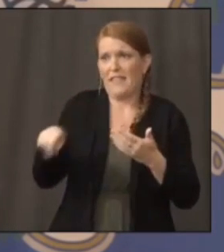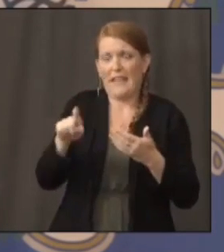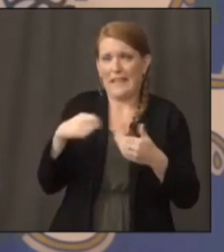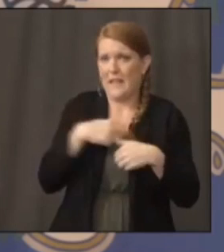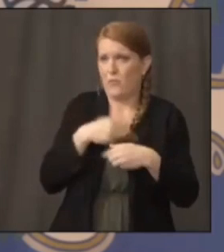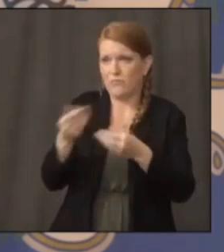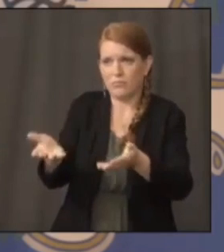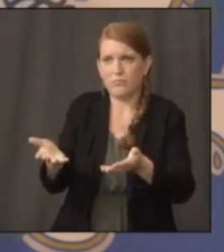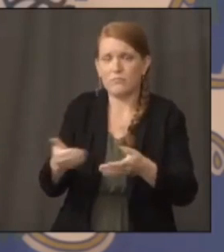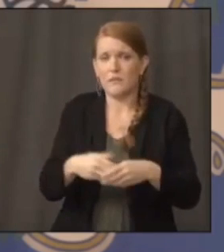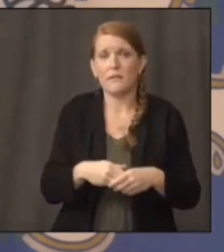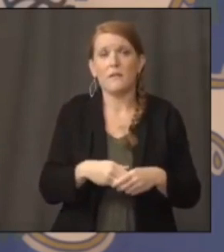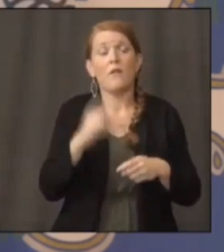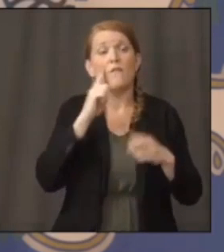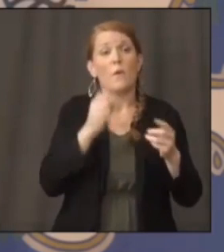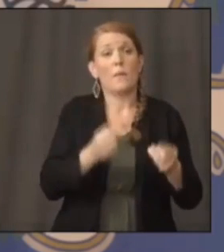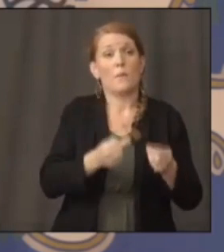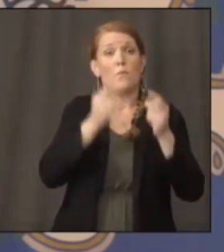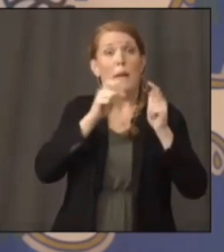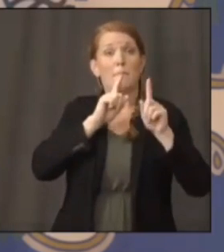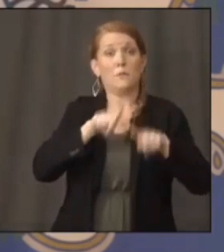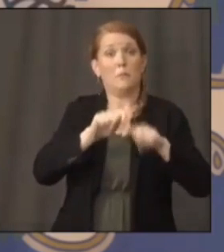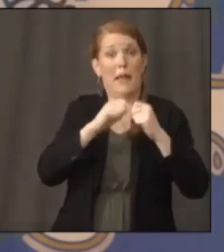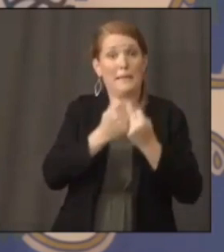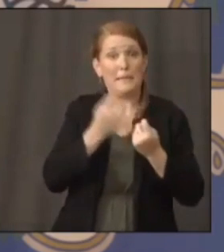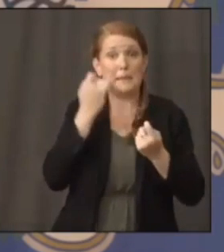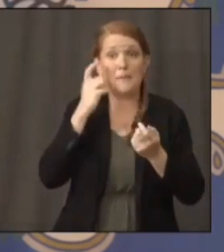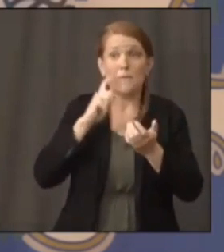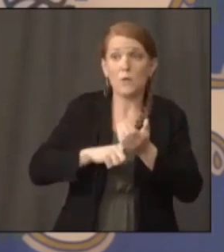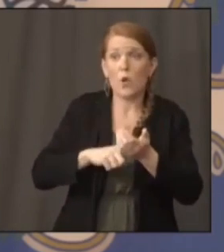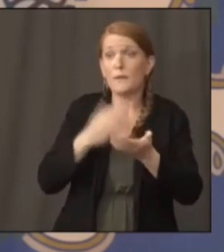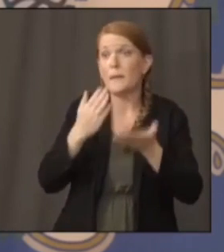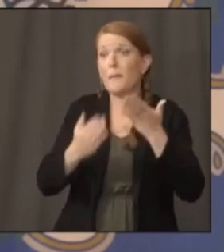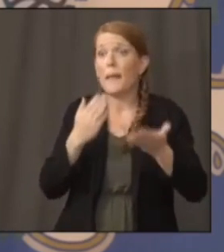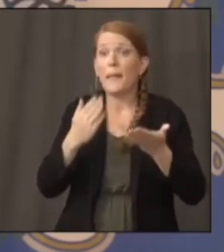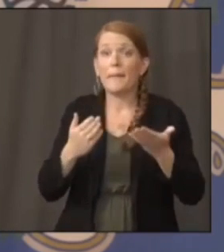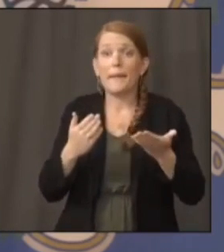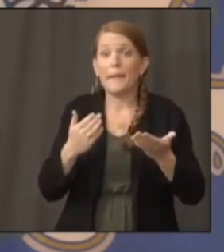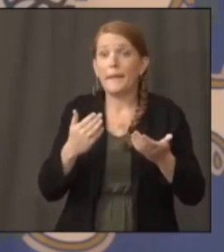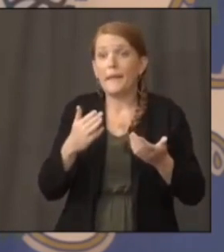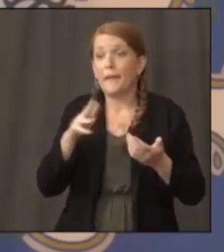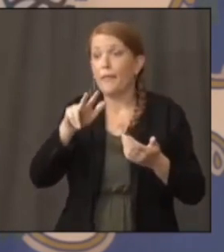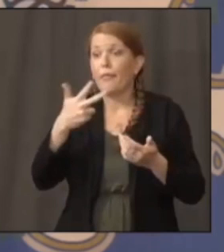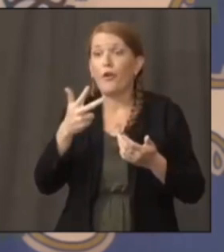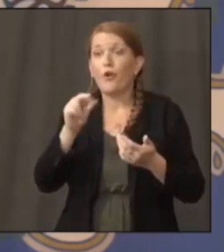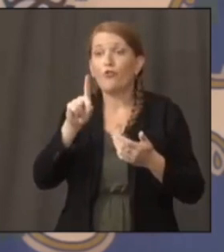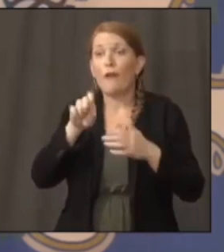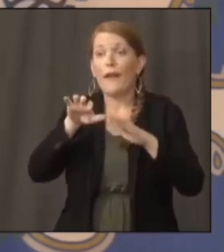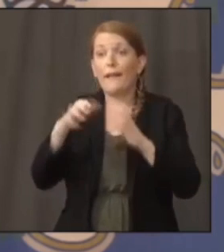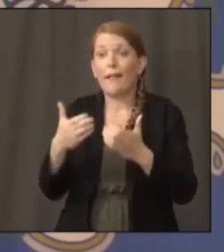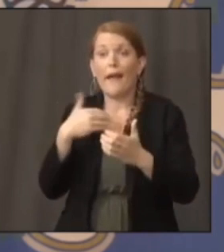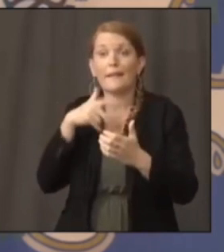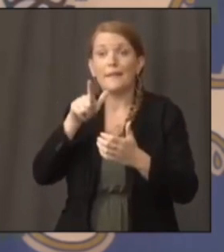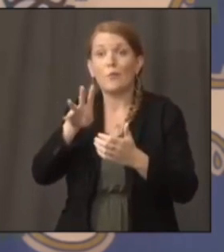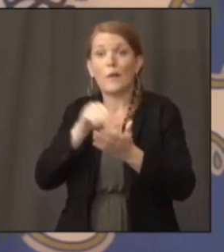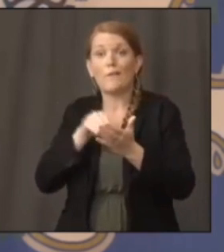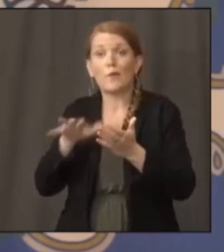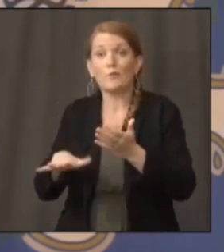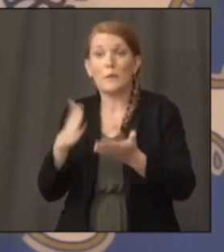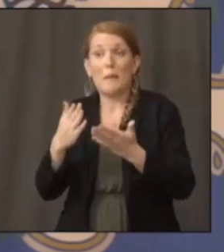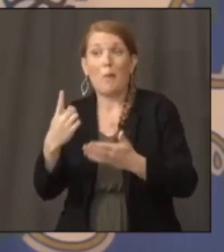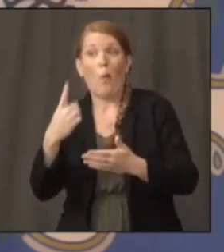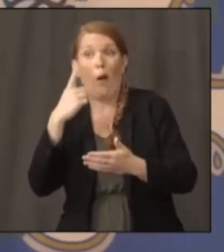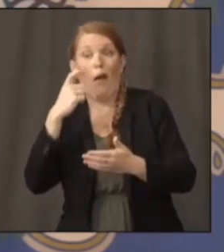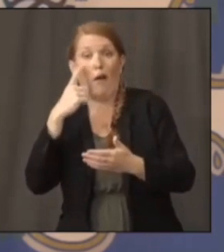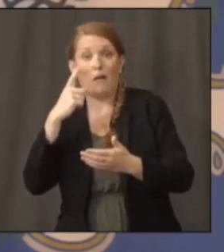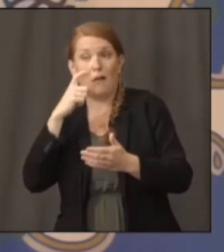we find there's somebody who's symptomatic in one particular class of 24 third graders, we'll be there, we'll be able to test, we'll be